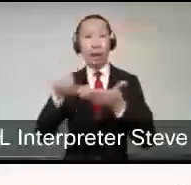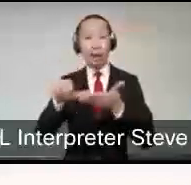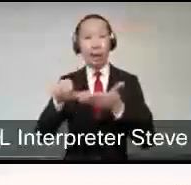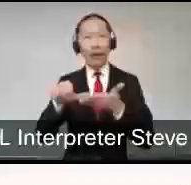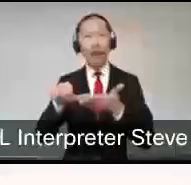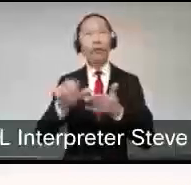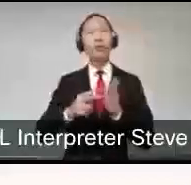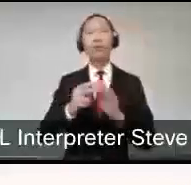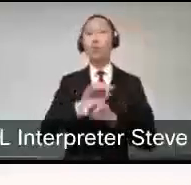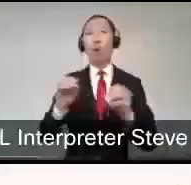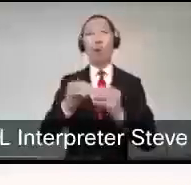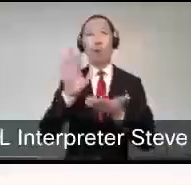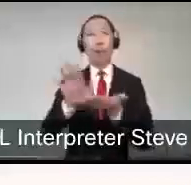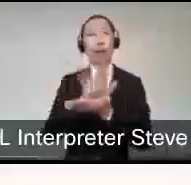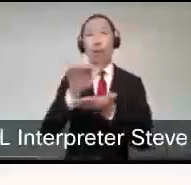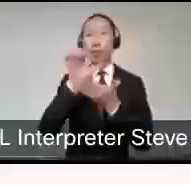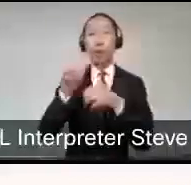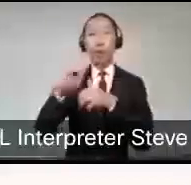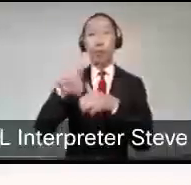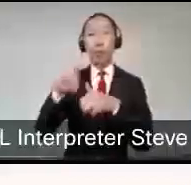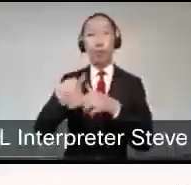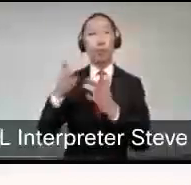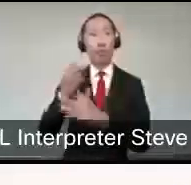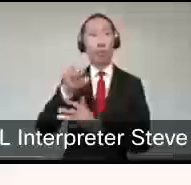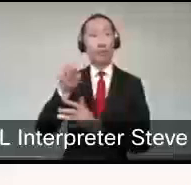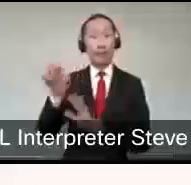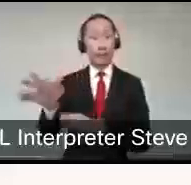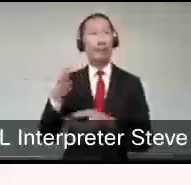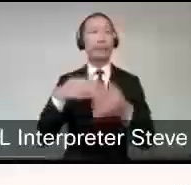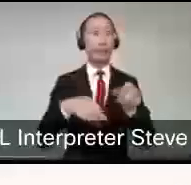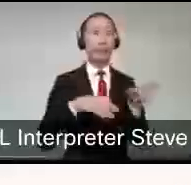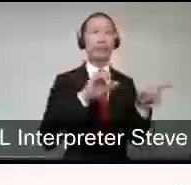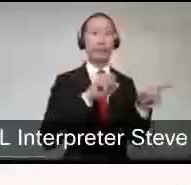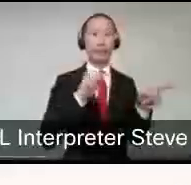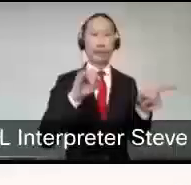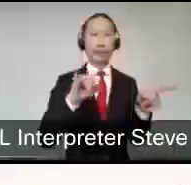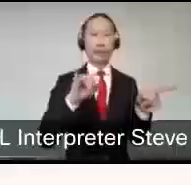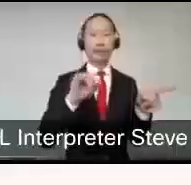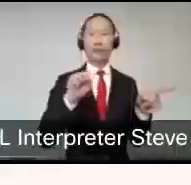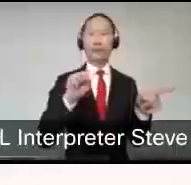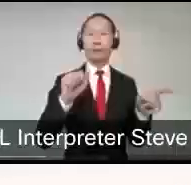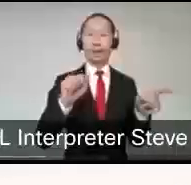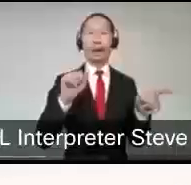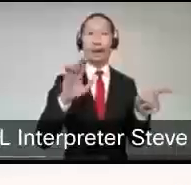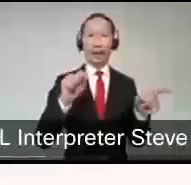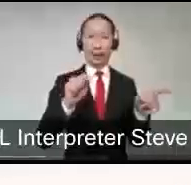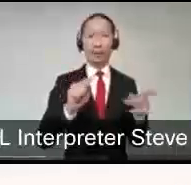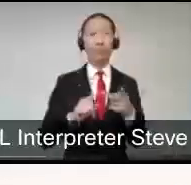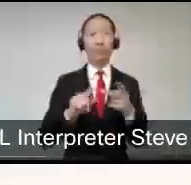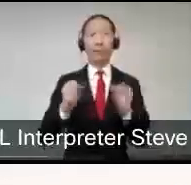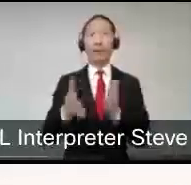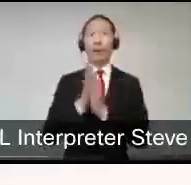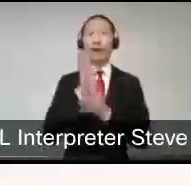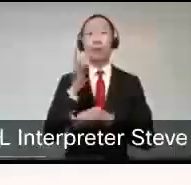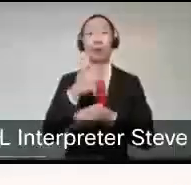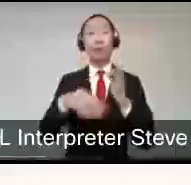paper notices and it would all be accessible through their MySSA account. They can request a replacement Social Security